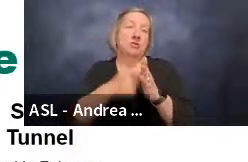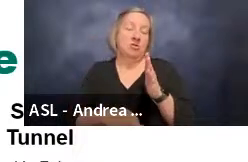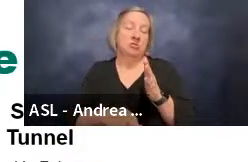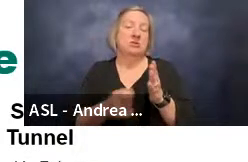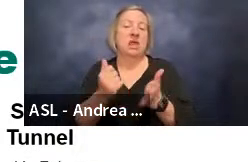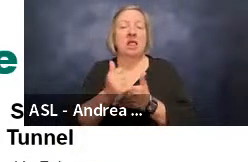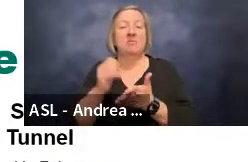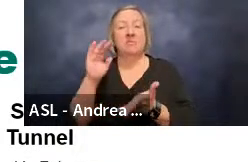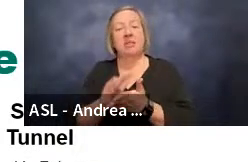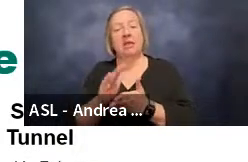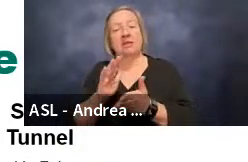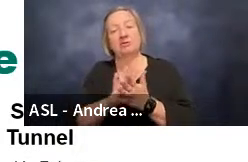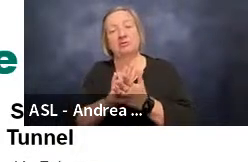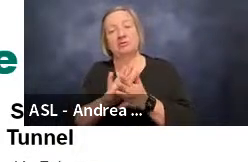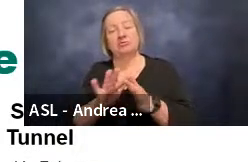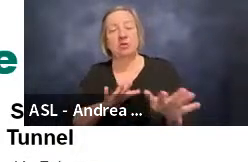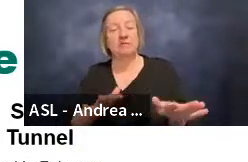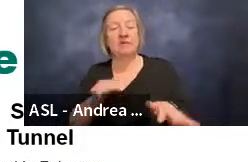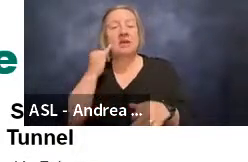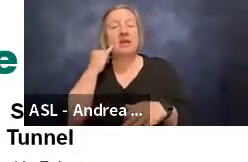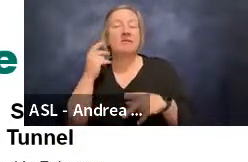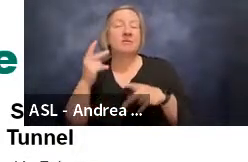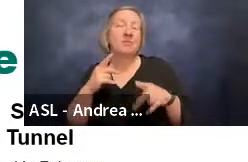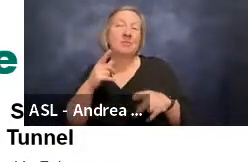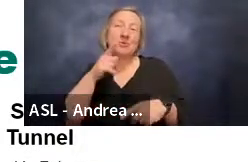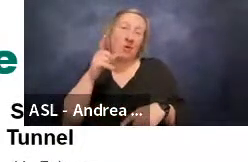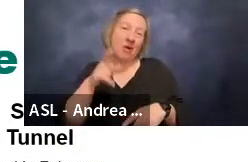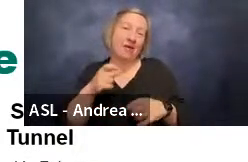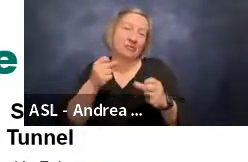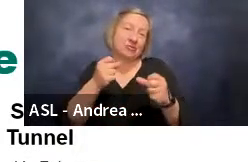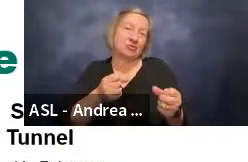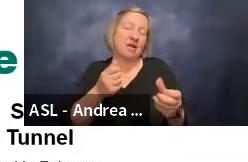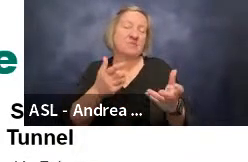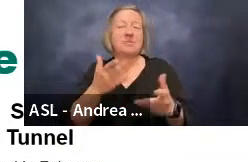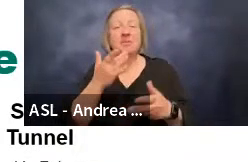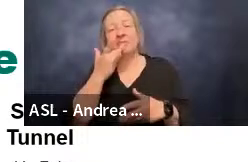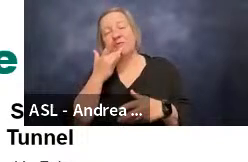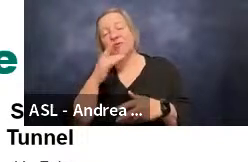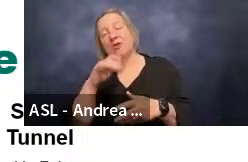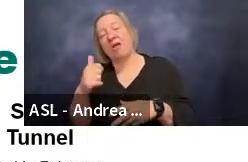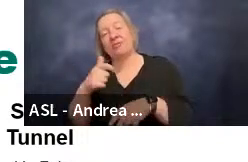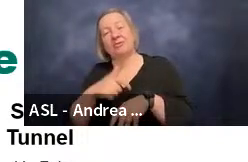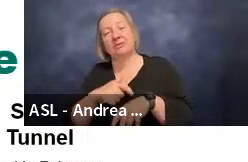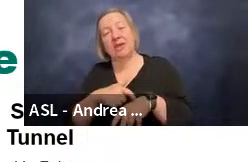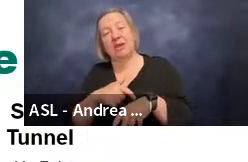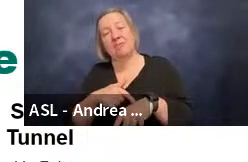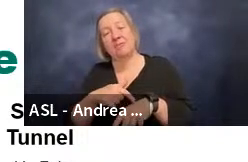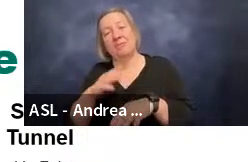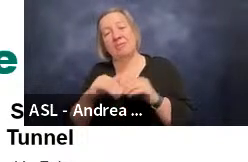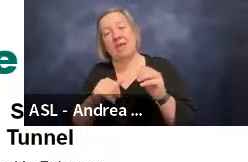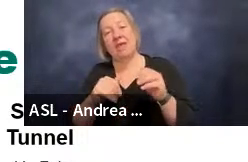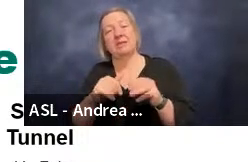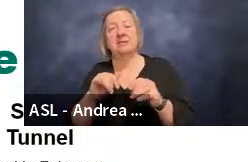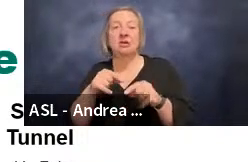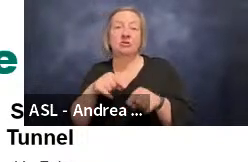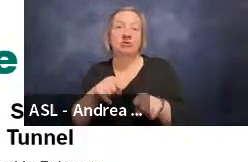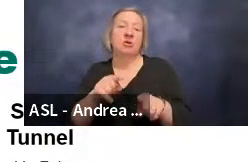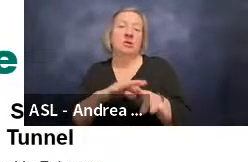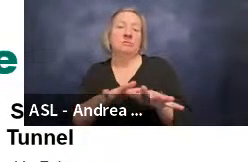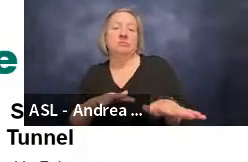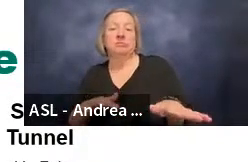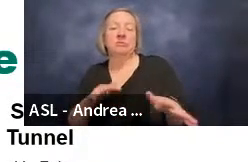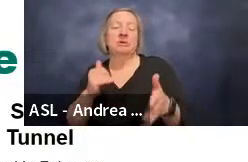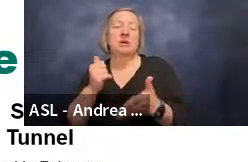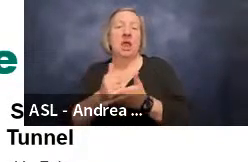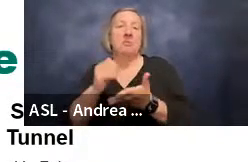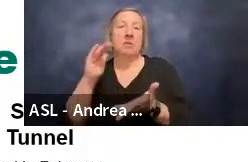folks have perhaps a discretionary trip, perhaps they'll take it at a different time of day. And it helps manage congestion